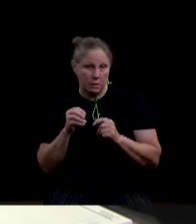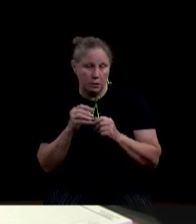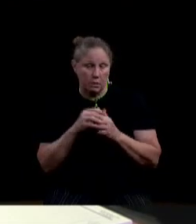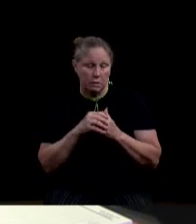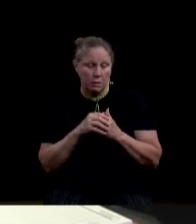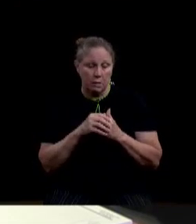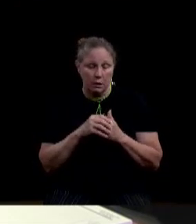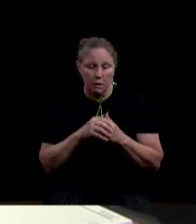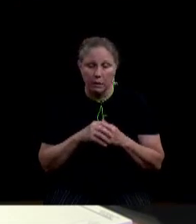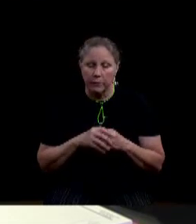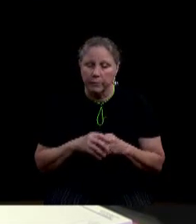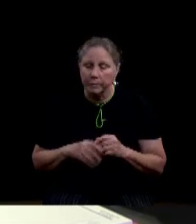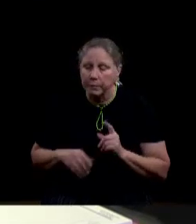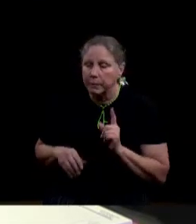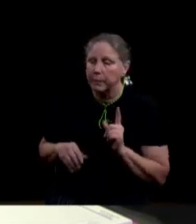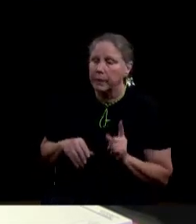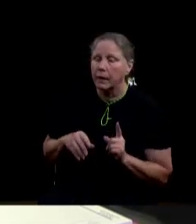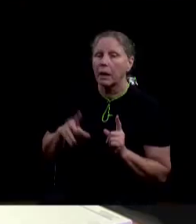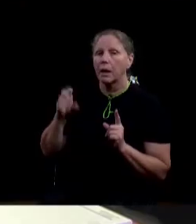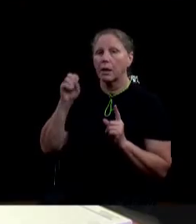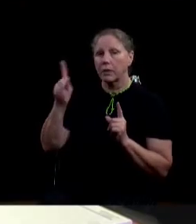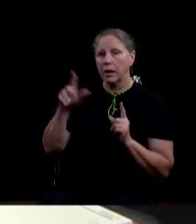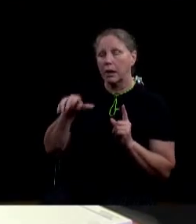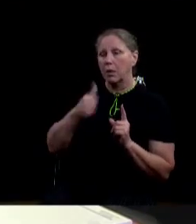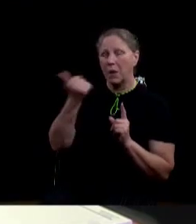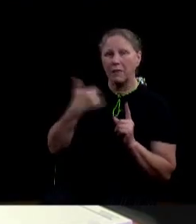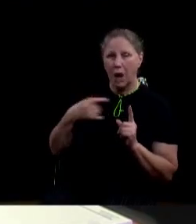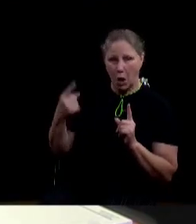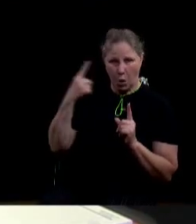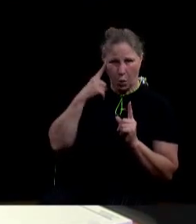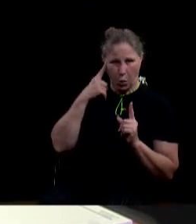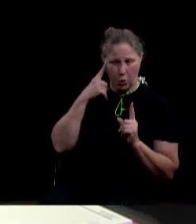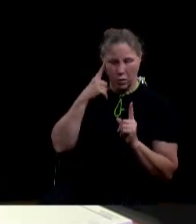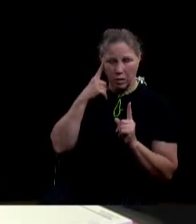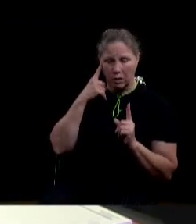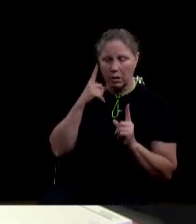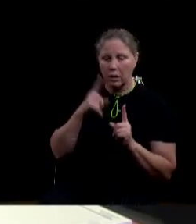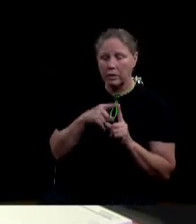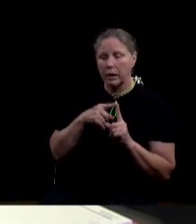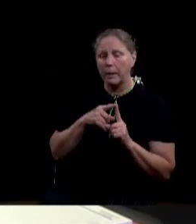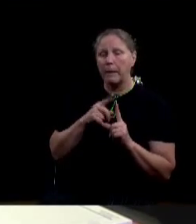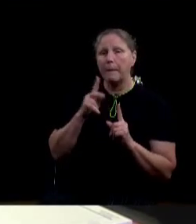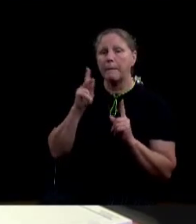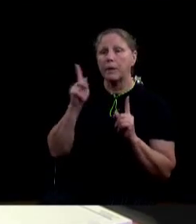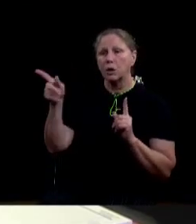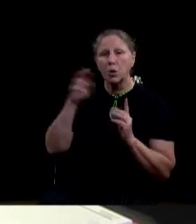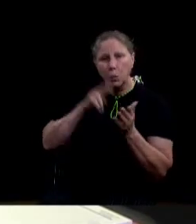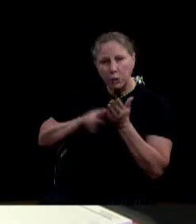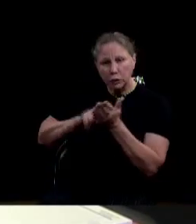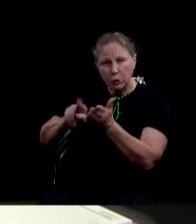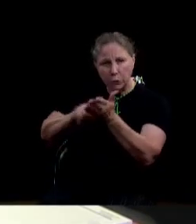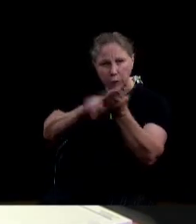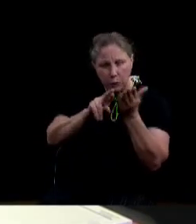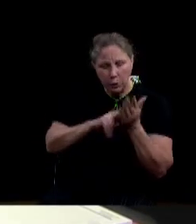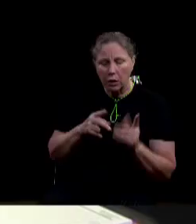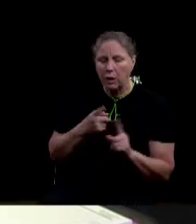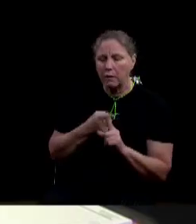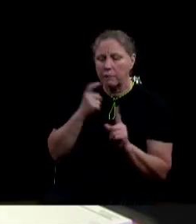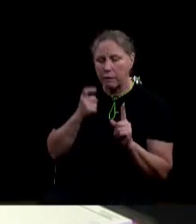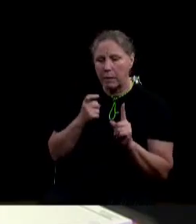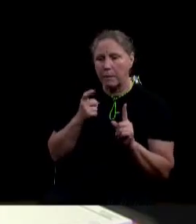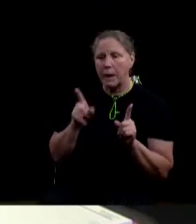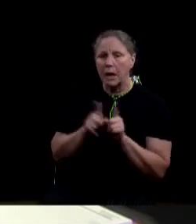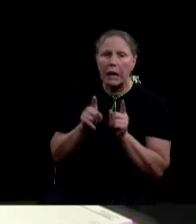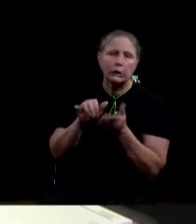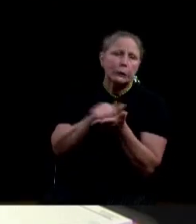Another thing I've heard is that a lot of these studies are from places like New York City, which is different than